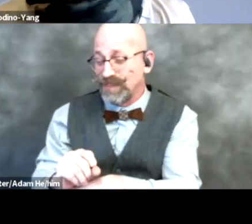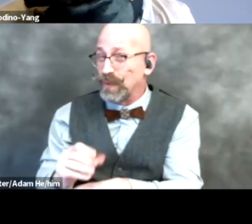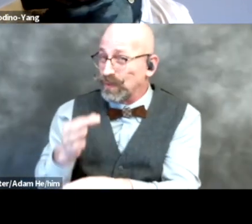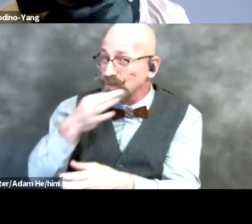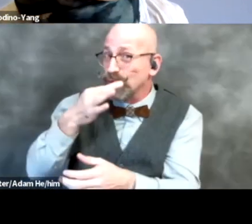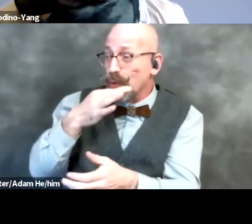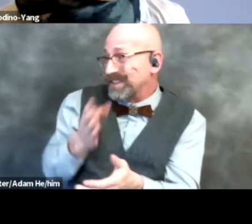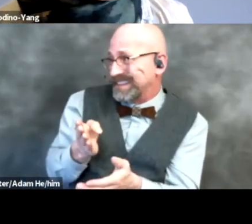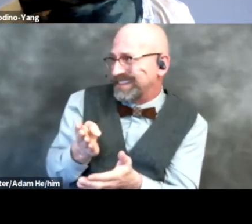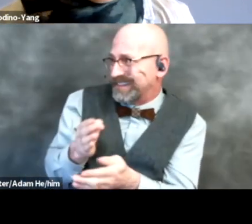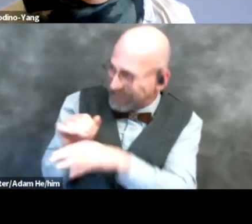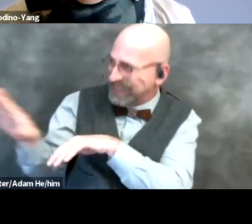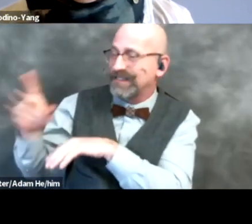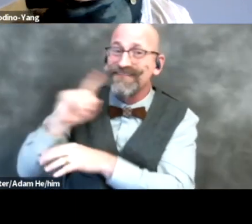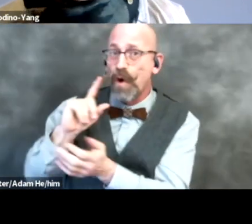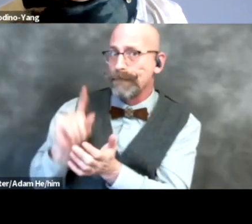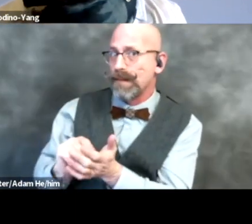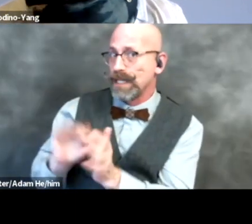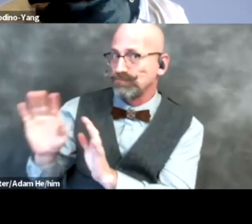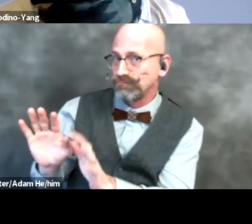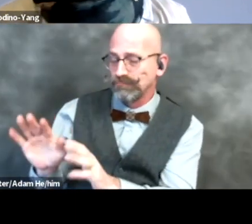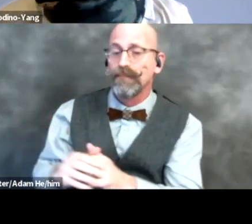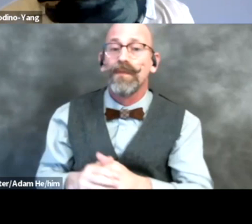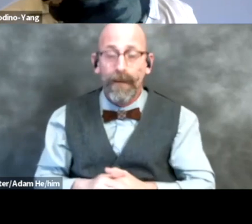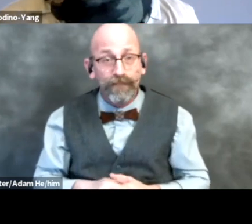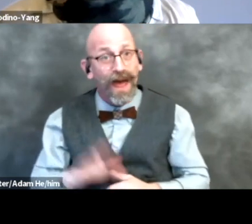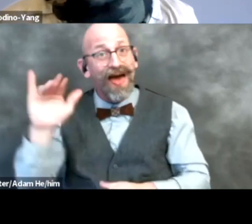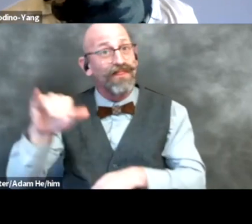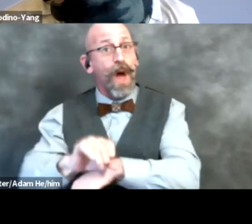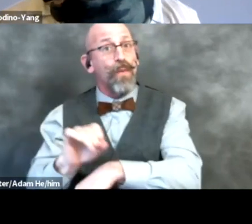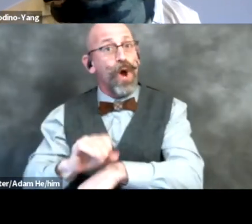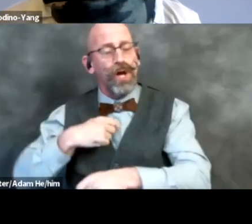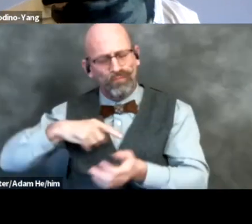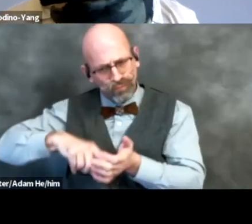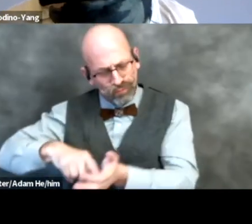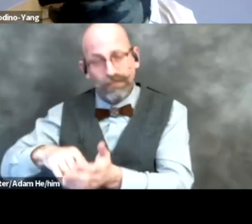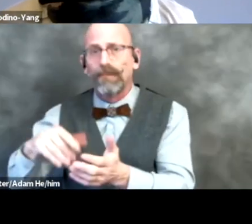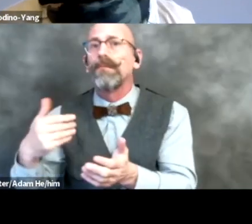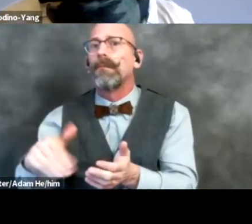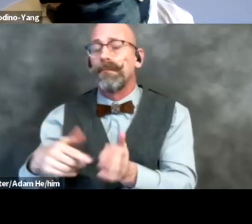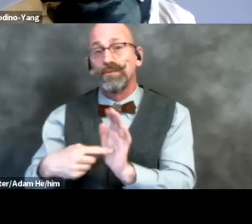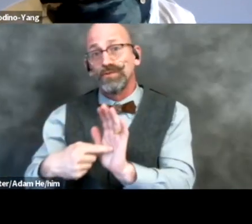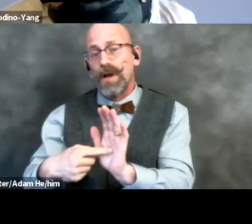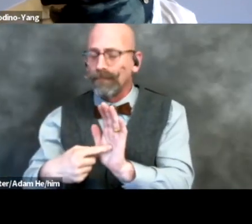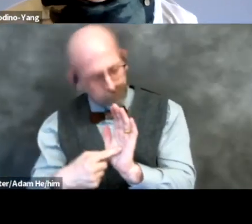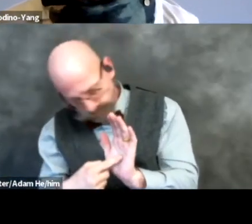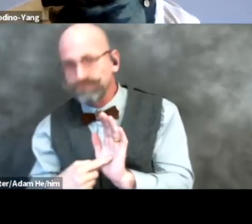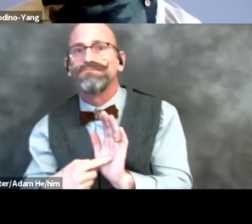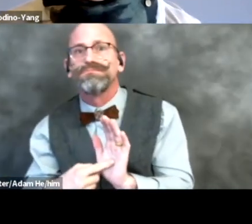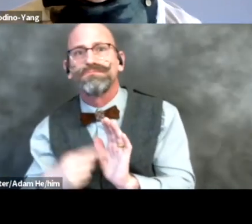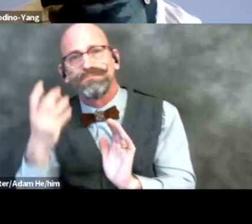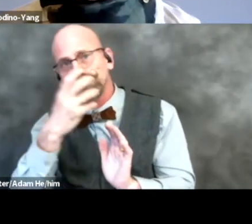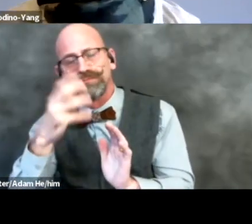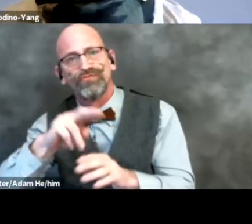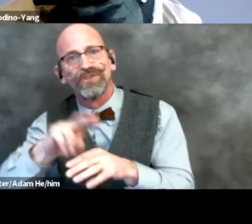publication, in which we show, which is, I think, pretty astounding. It actually really surprises me that the